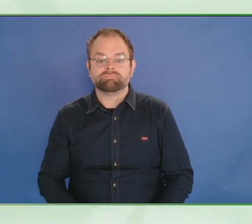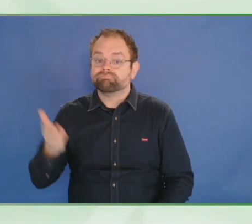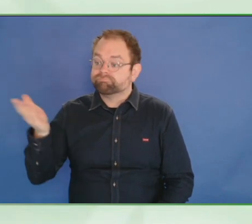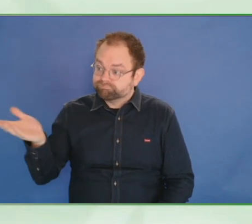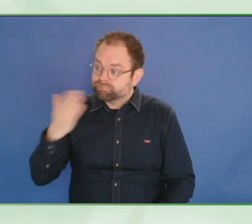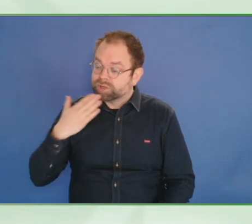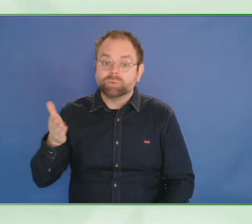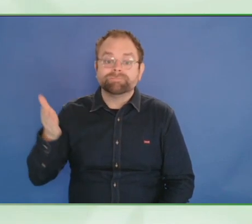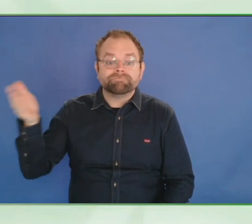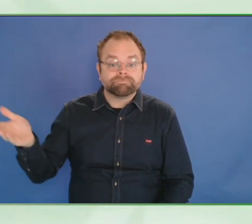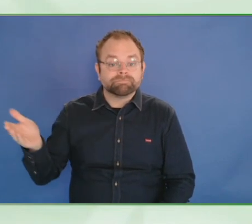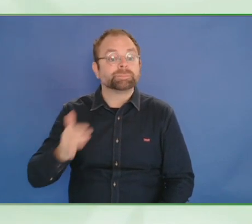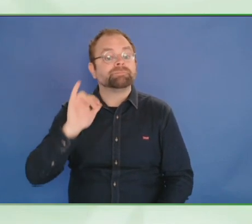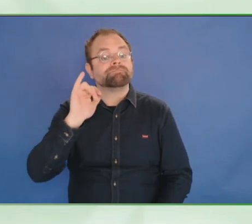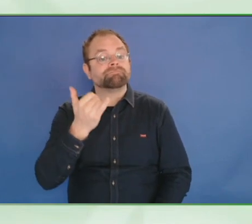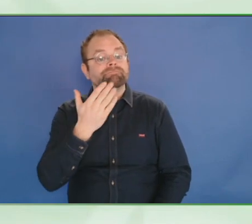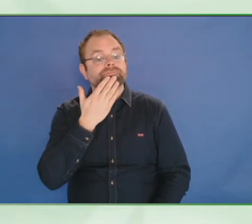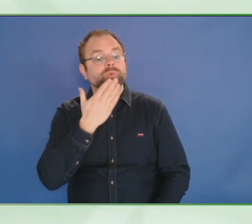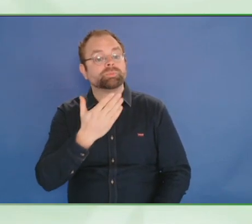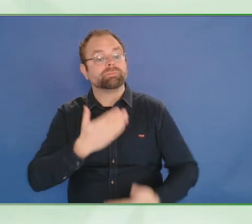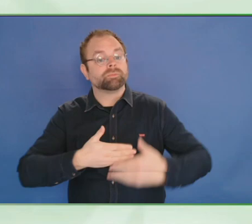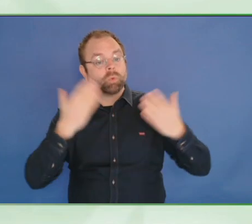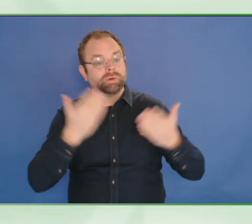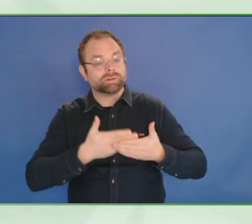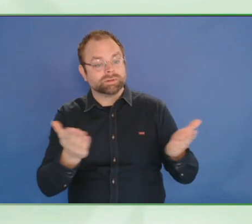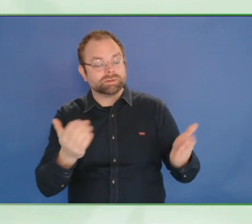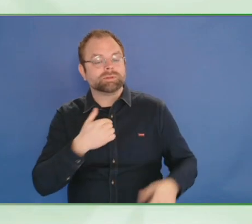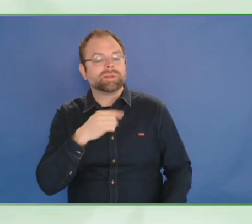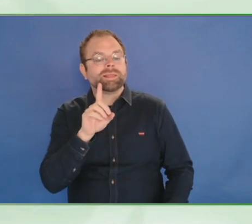from Palestine. I'm the Economic